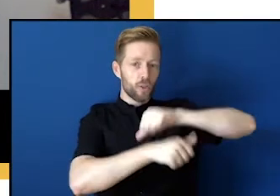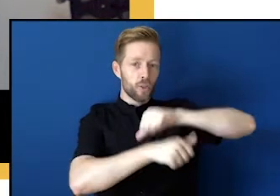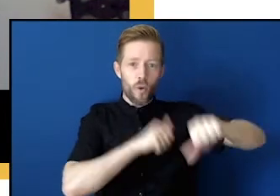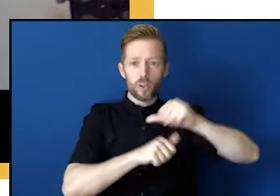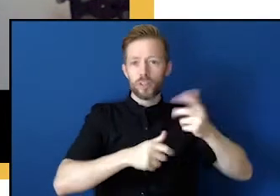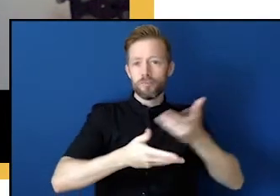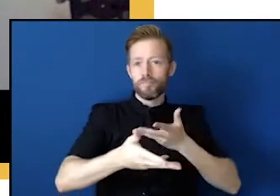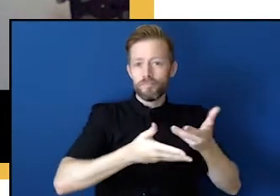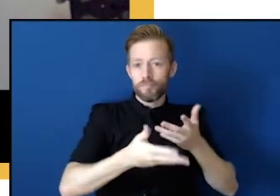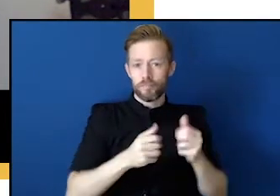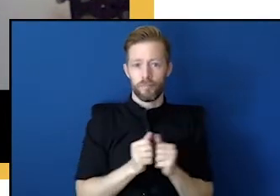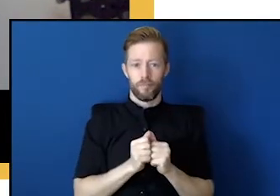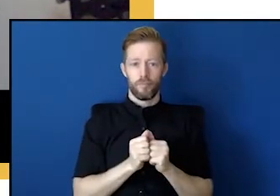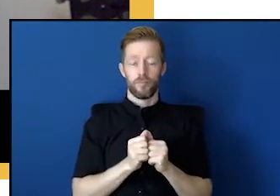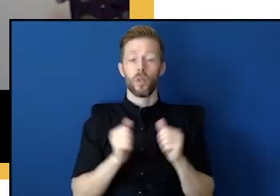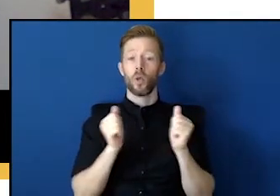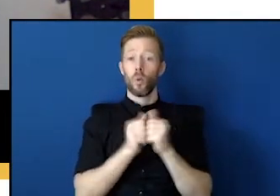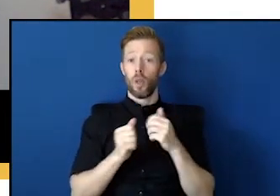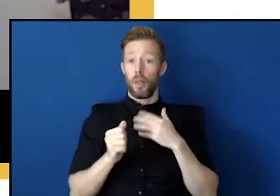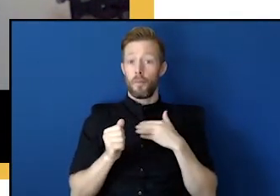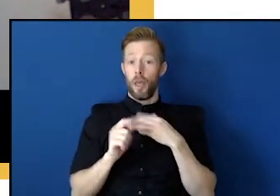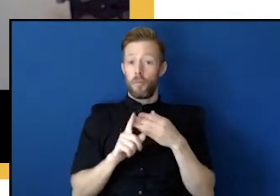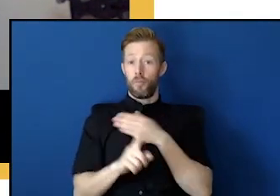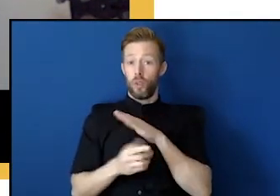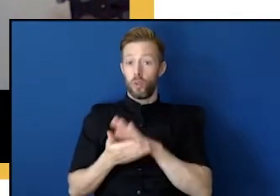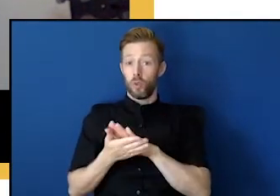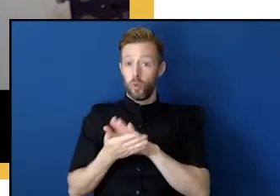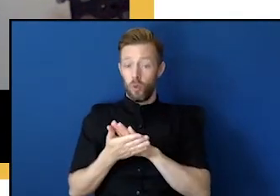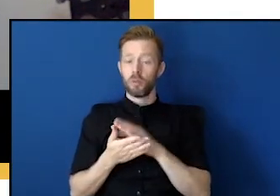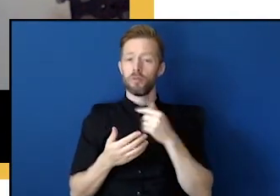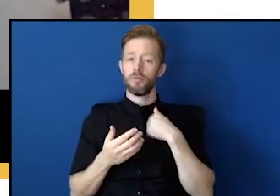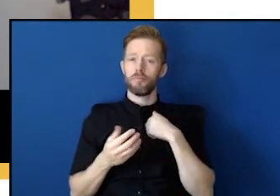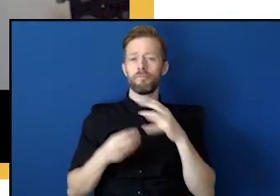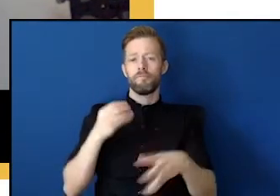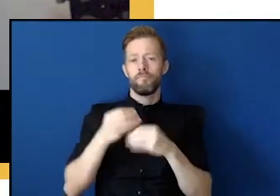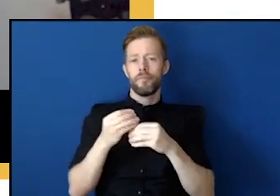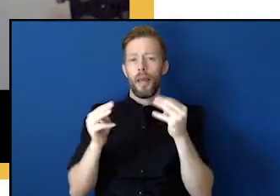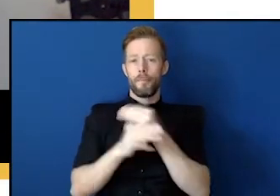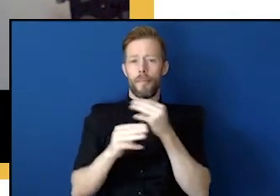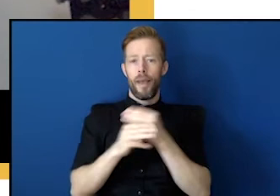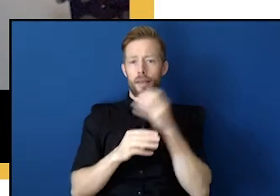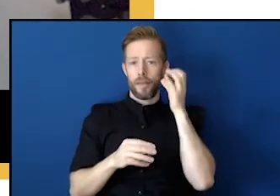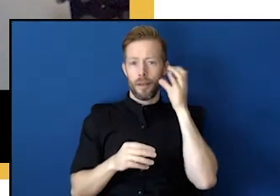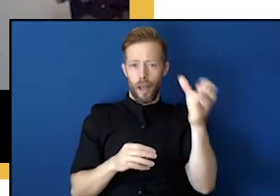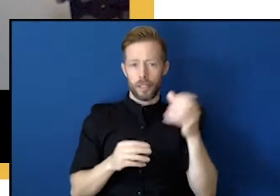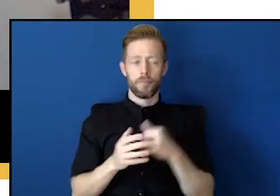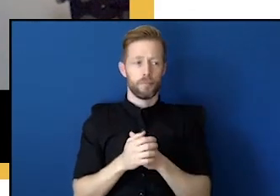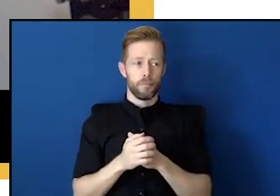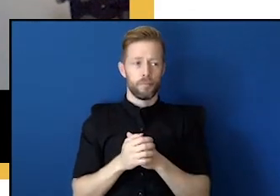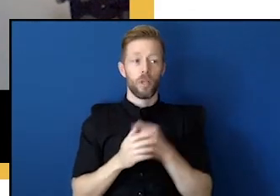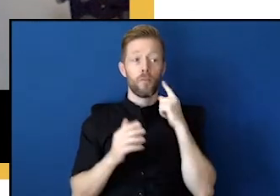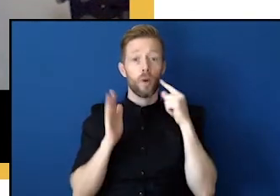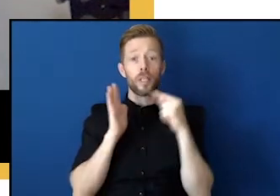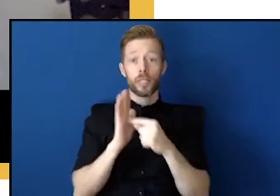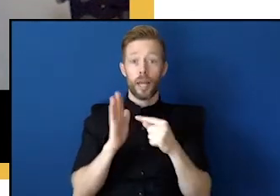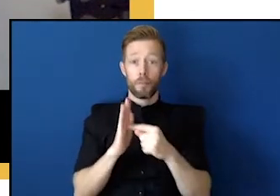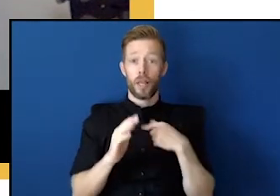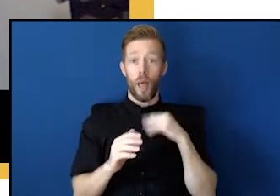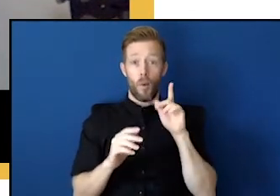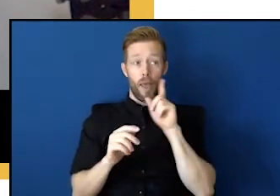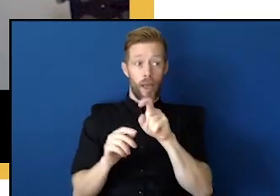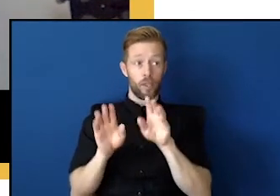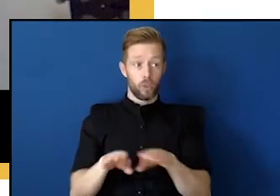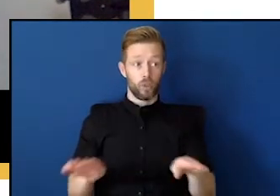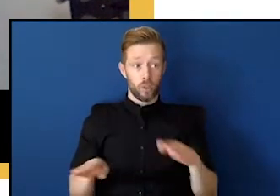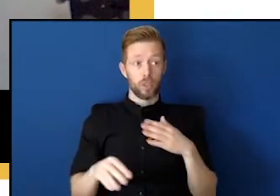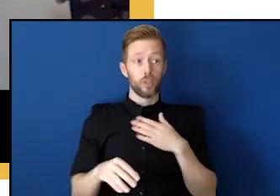me in social interactions. With my preschoolers, I use it to introduce math concepts. For